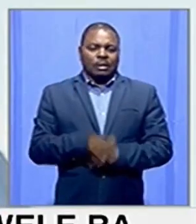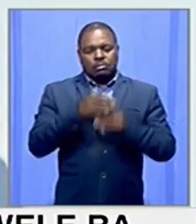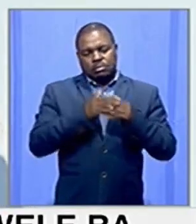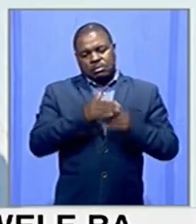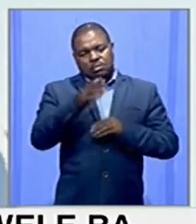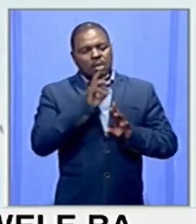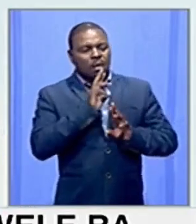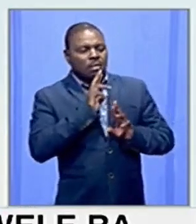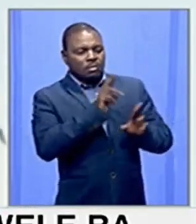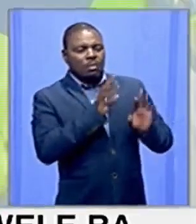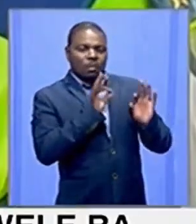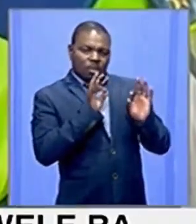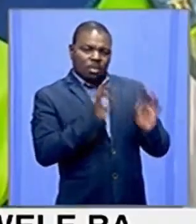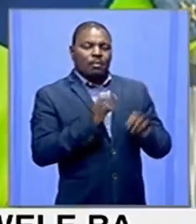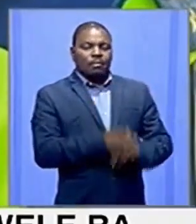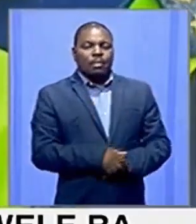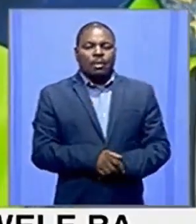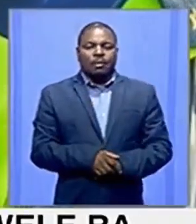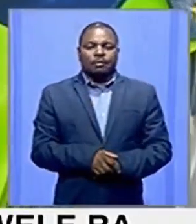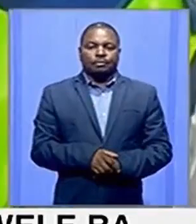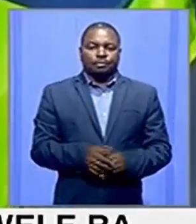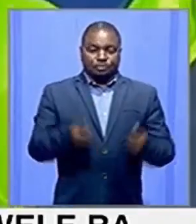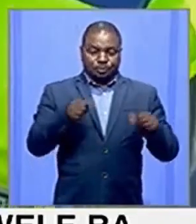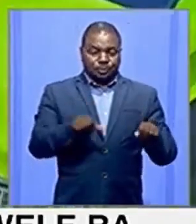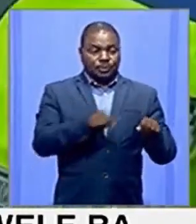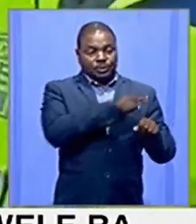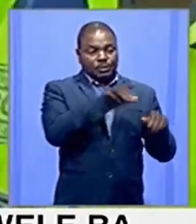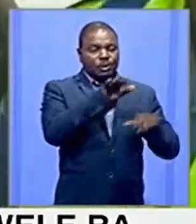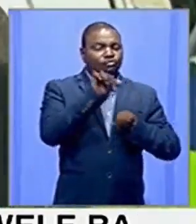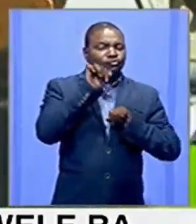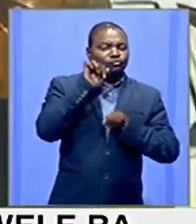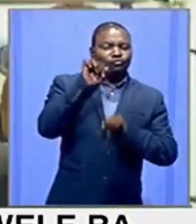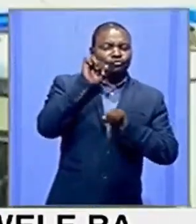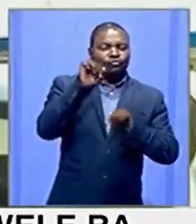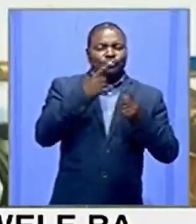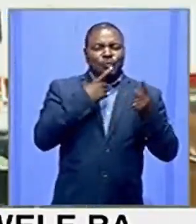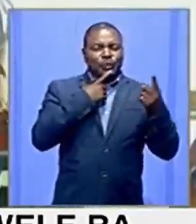re responda accordingly. Le ge go lo bjalo Baipelaetši bao ba bego